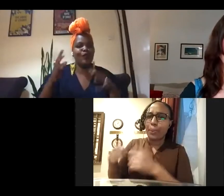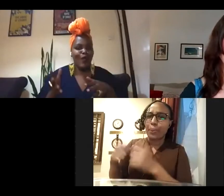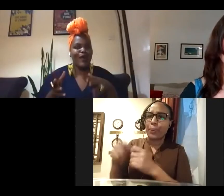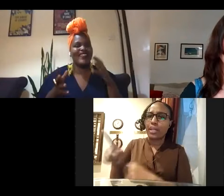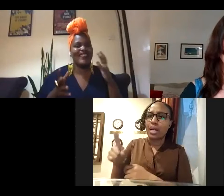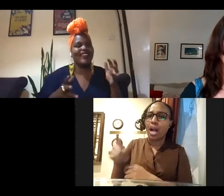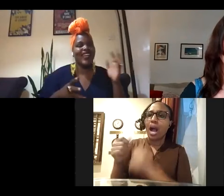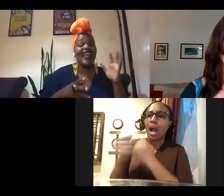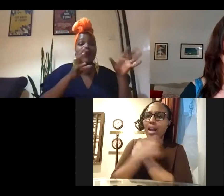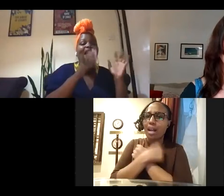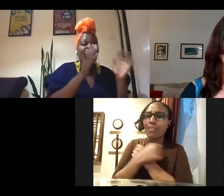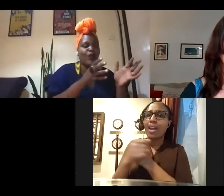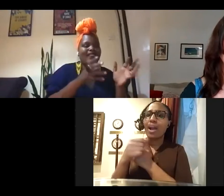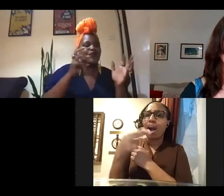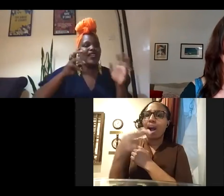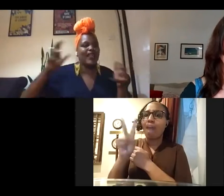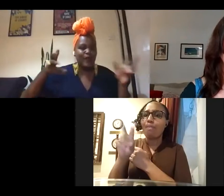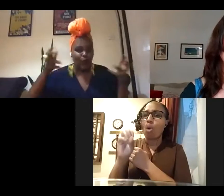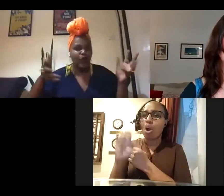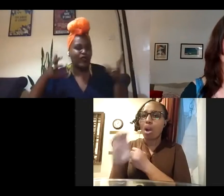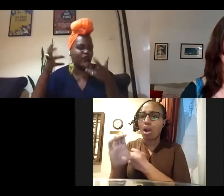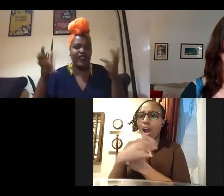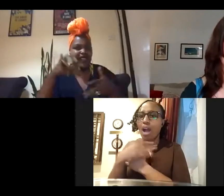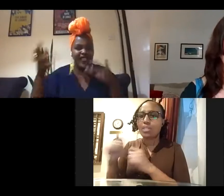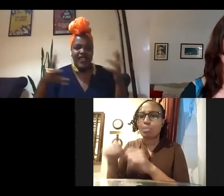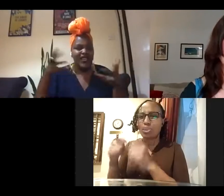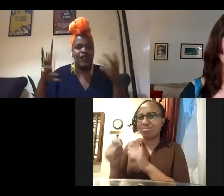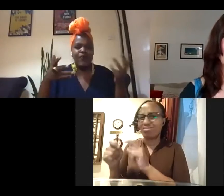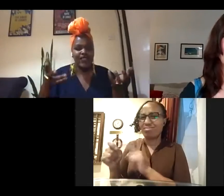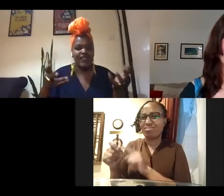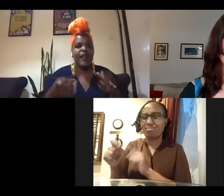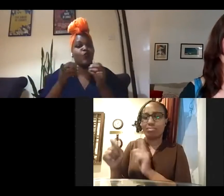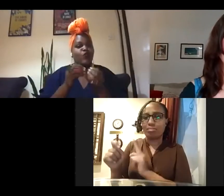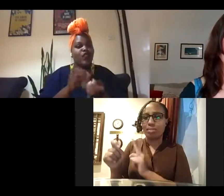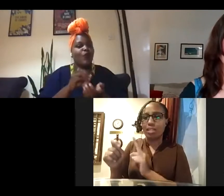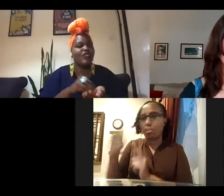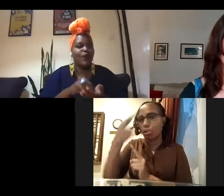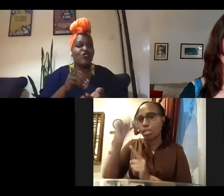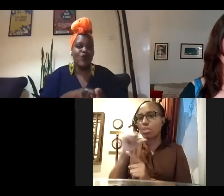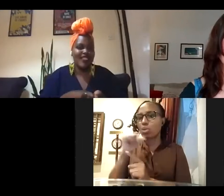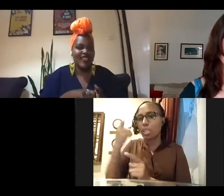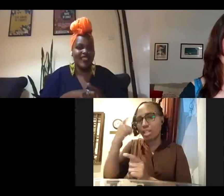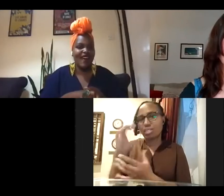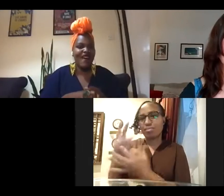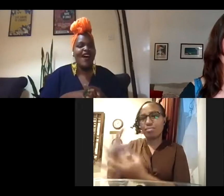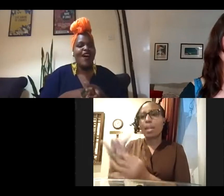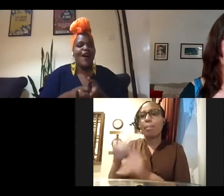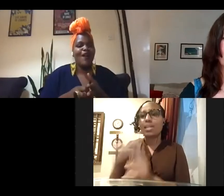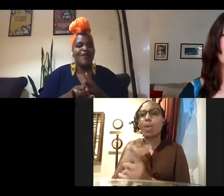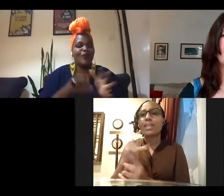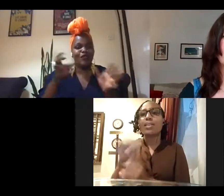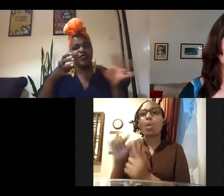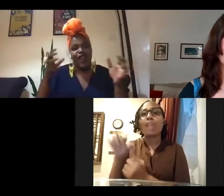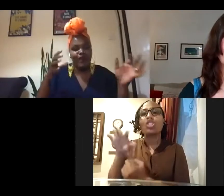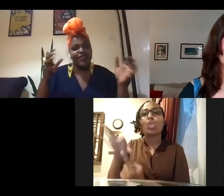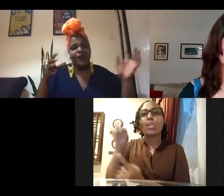and the spoil, but I liked the word havoc, but I didn't really like spoil, because I don't think that it resonated, but I also knew that I wanted the word choice in there.